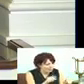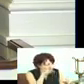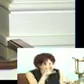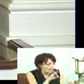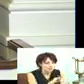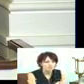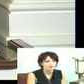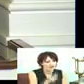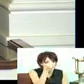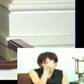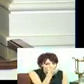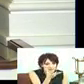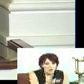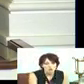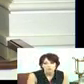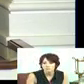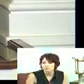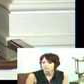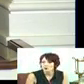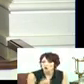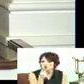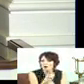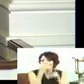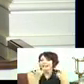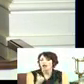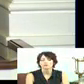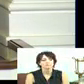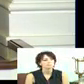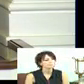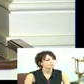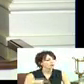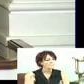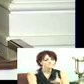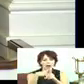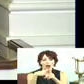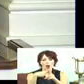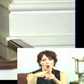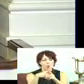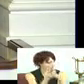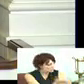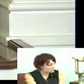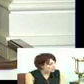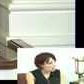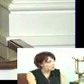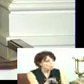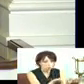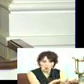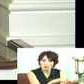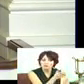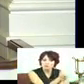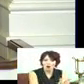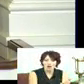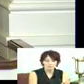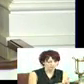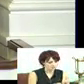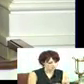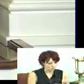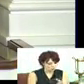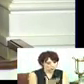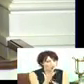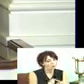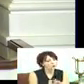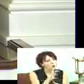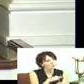and let me tell you right now, that's a good thing. It is a vital step to your spiritual growth. The